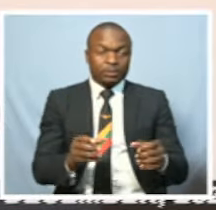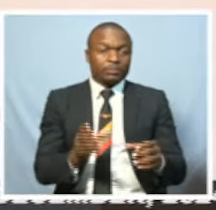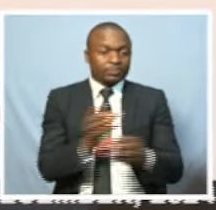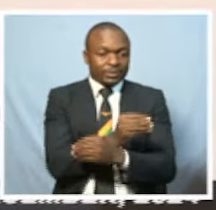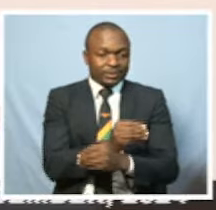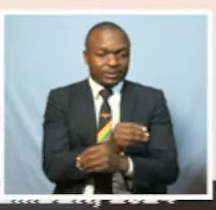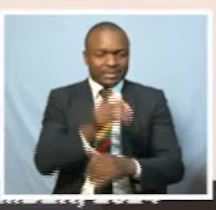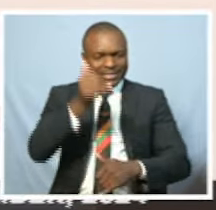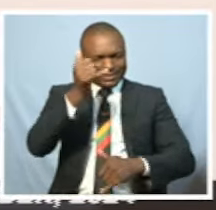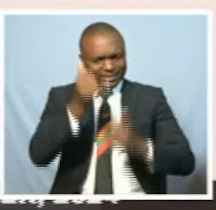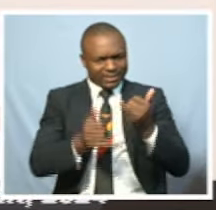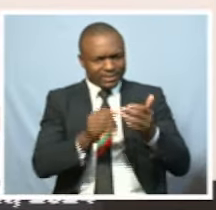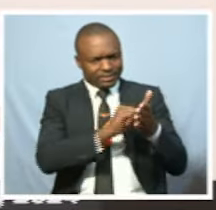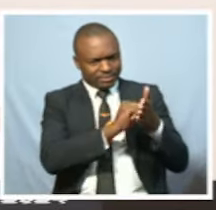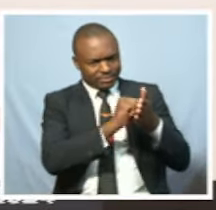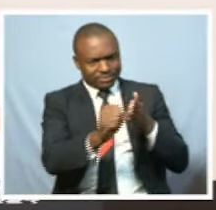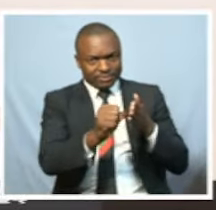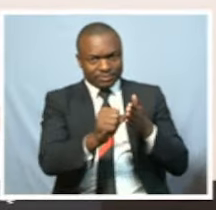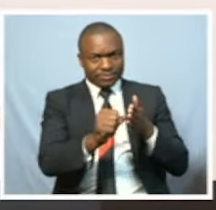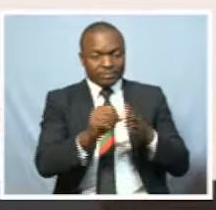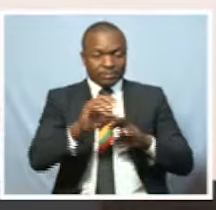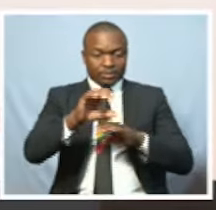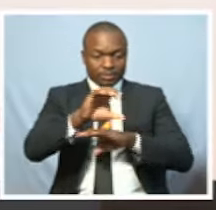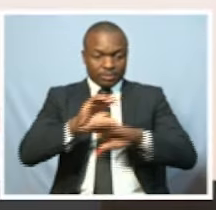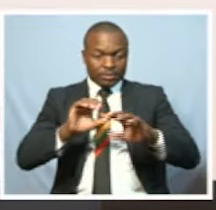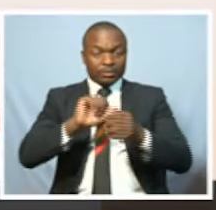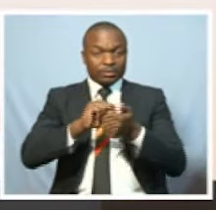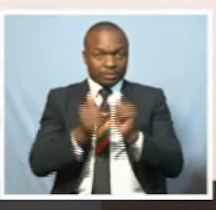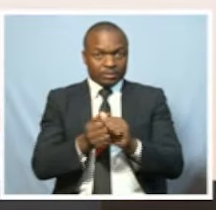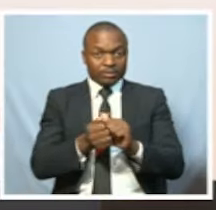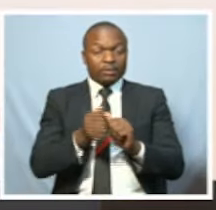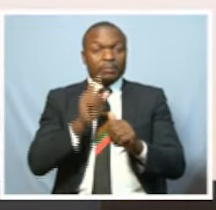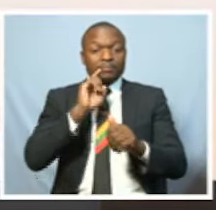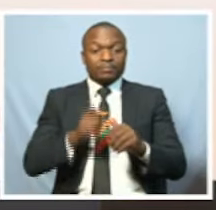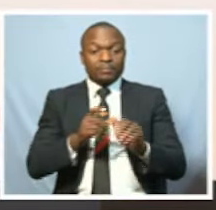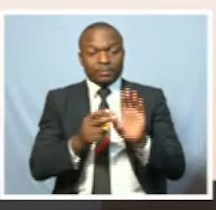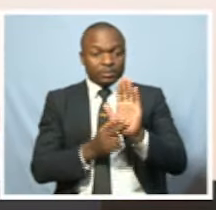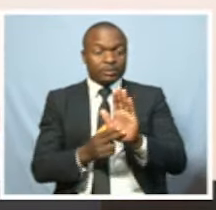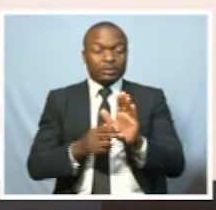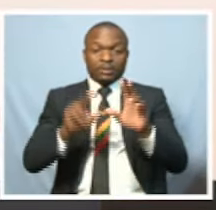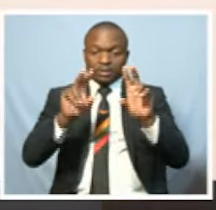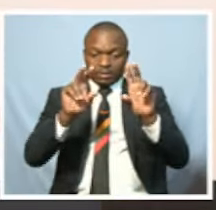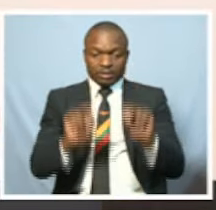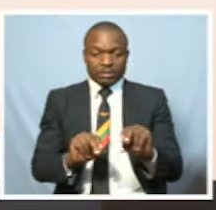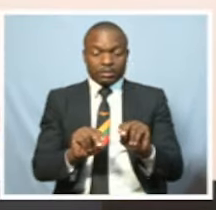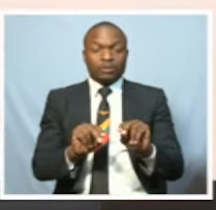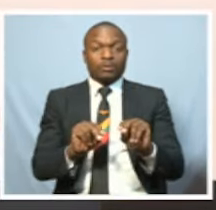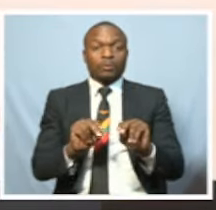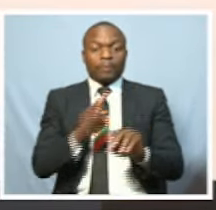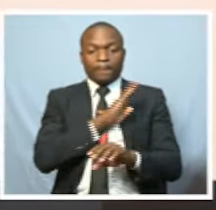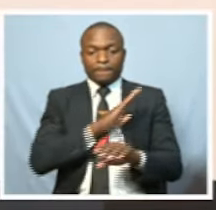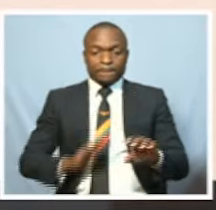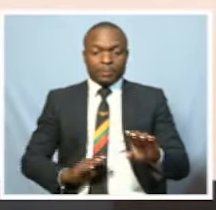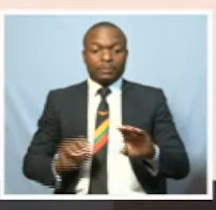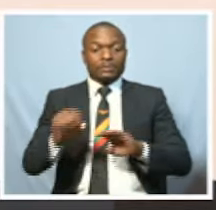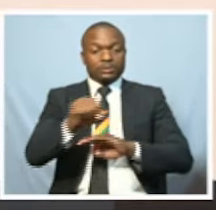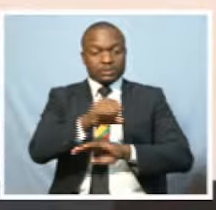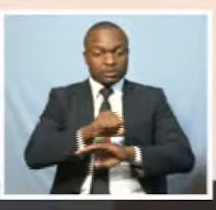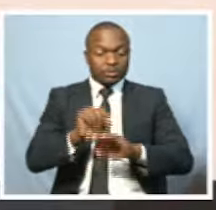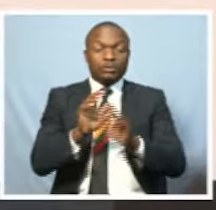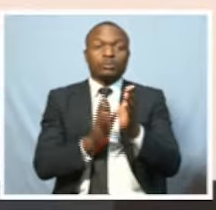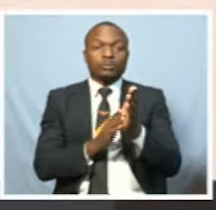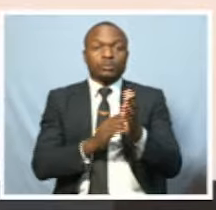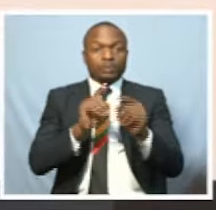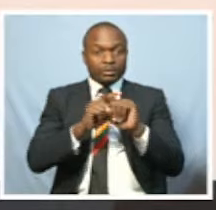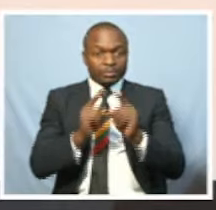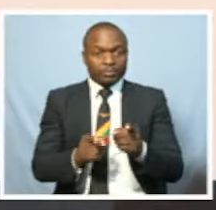sentence. Last sentence on cause of query, which should read no boarding secondary school. But here it was